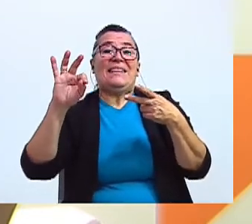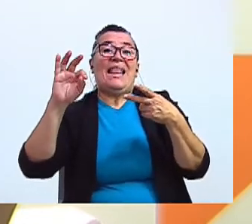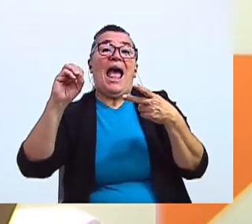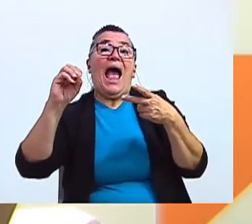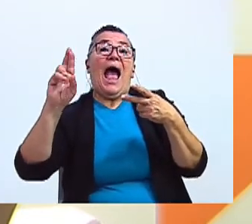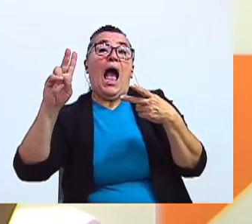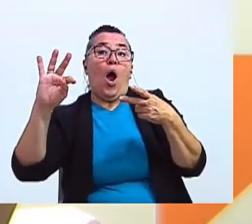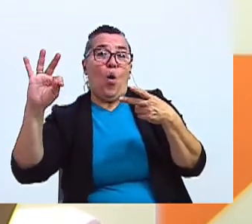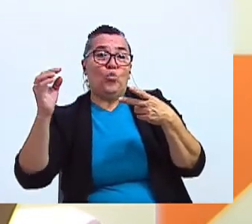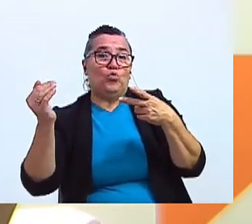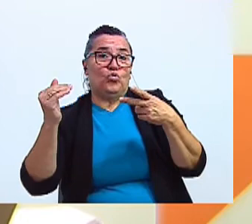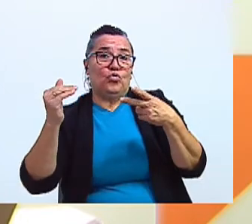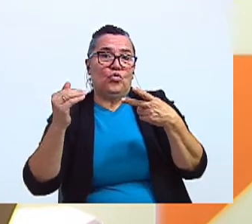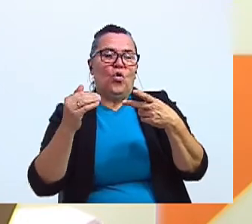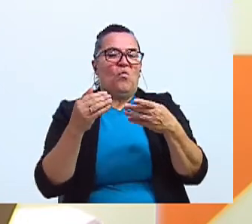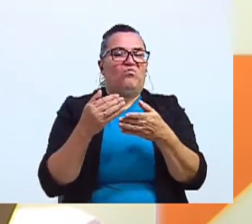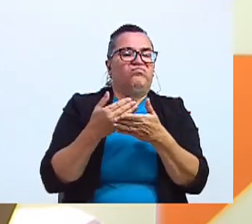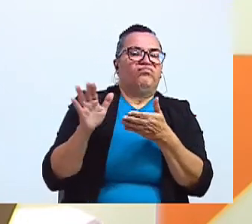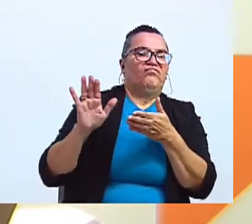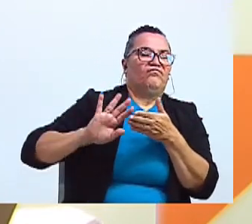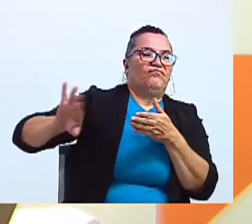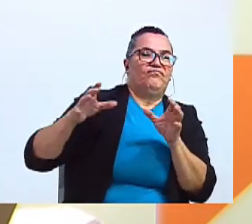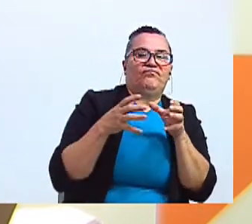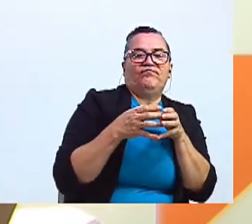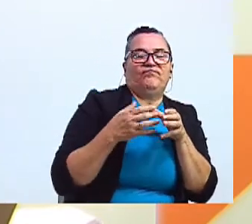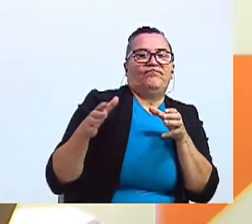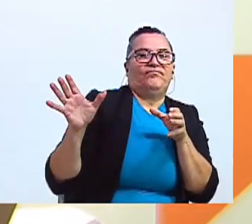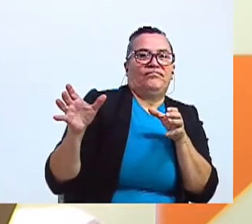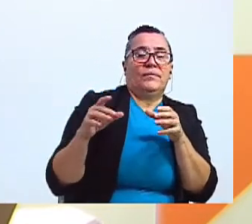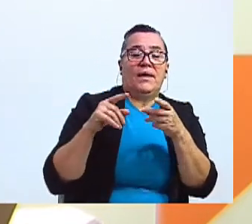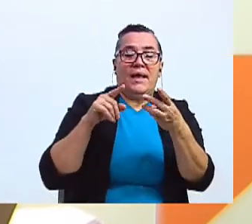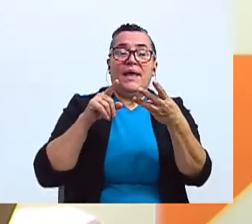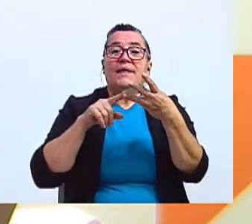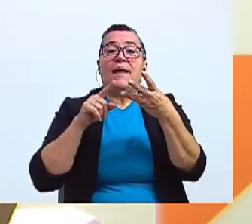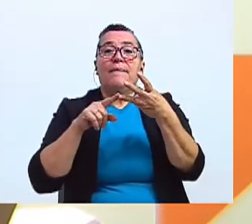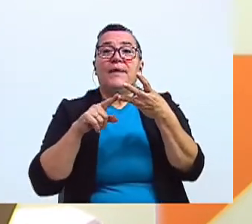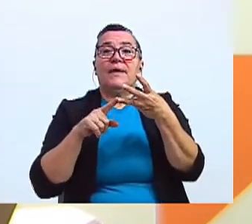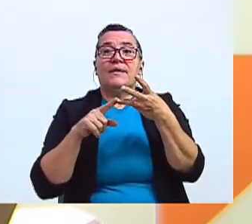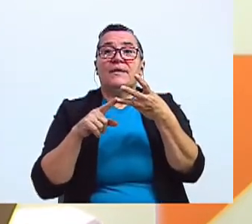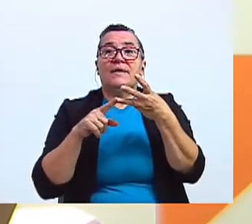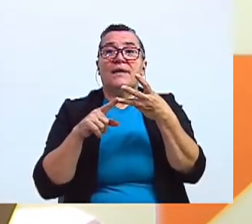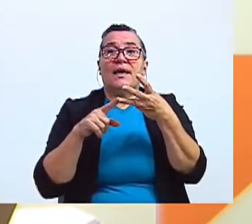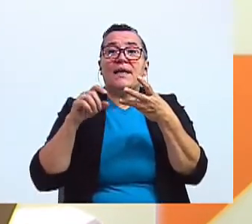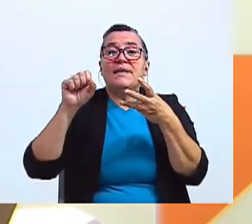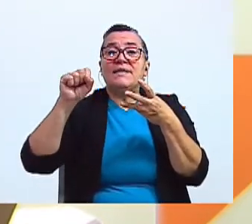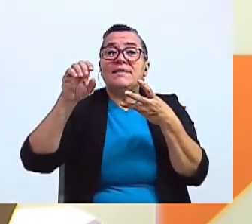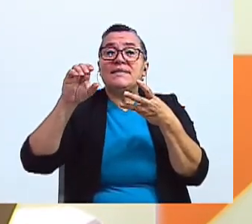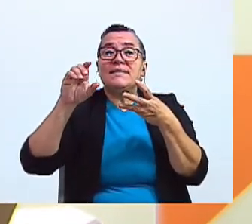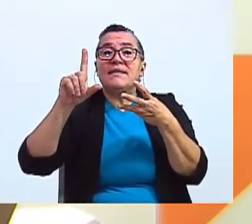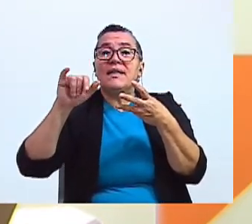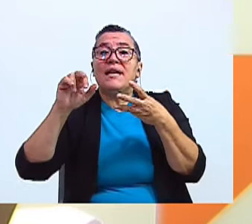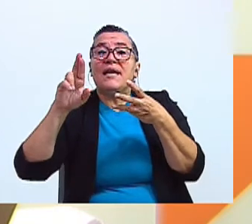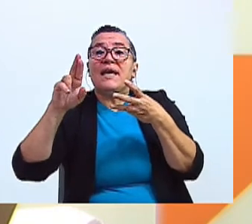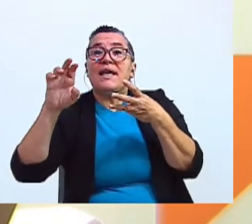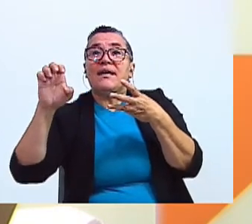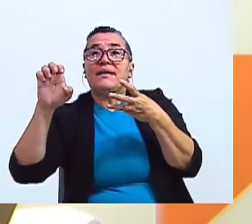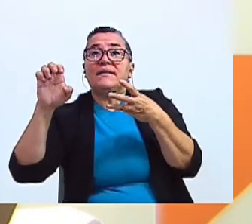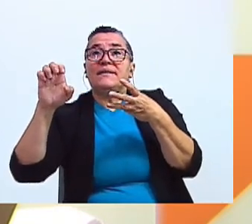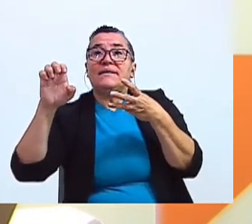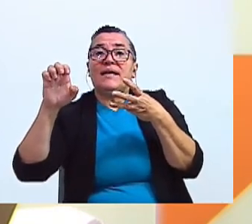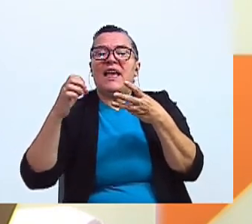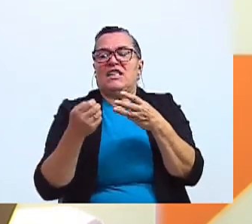Okay, repeat, left out. Now you have excluded. Okay,